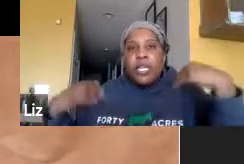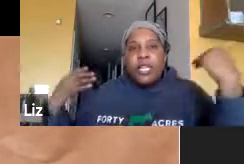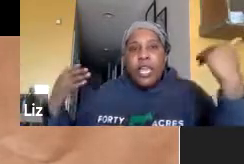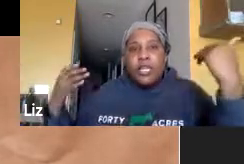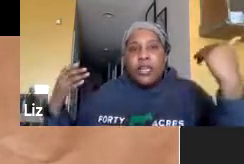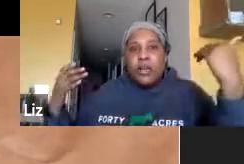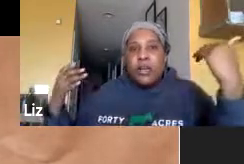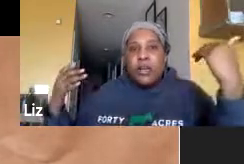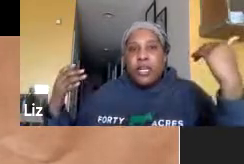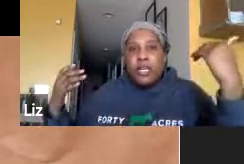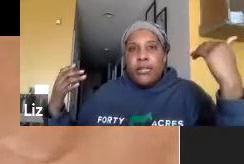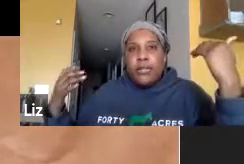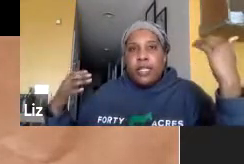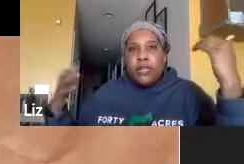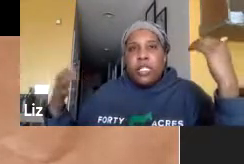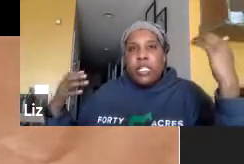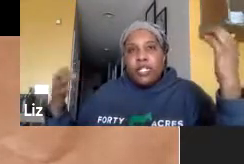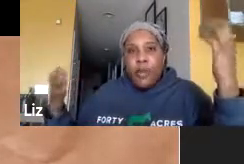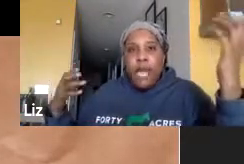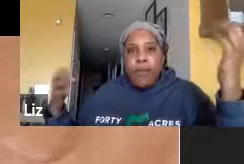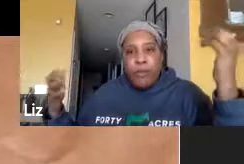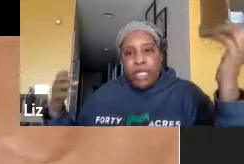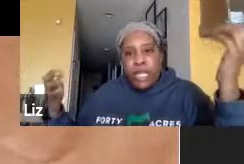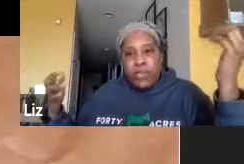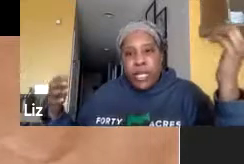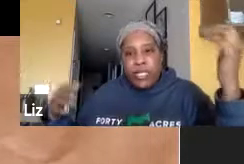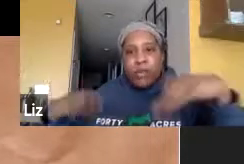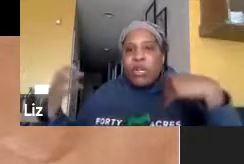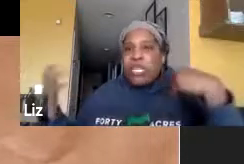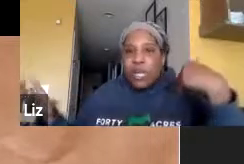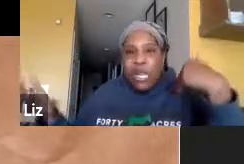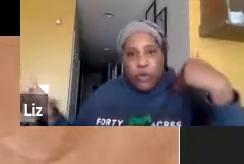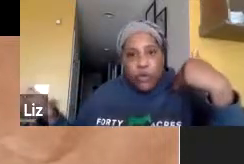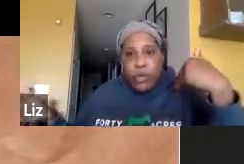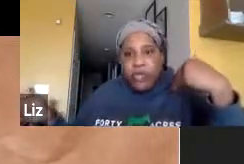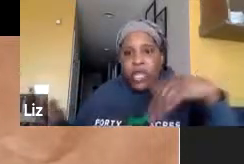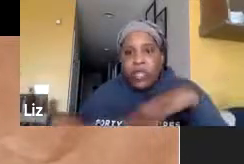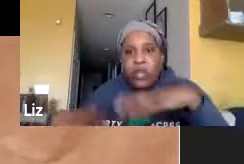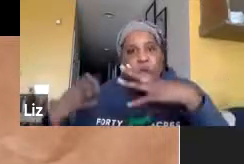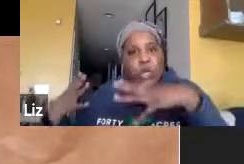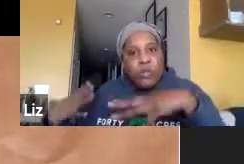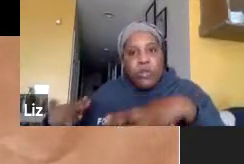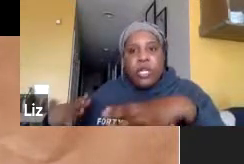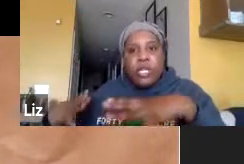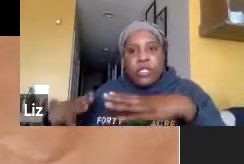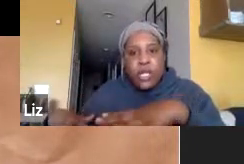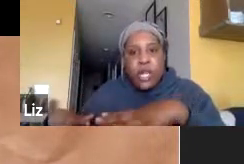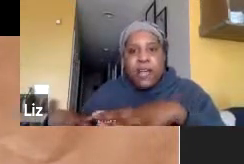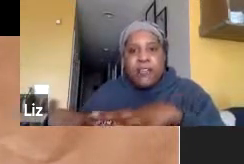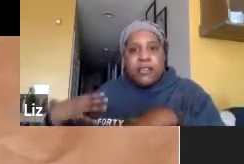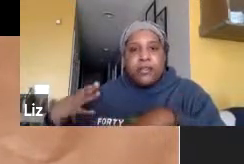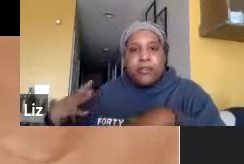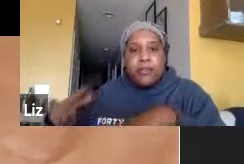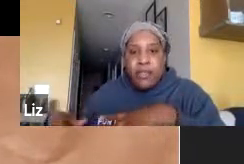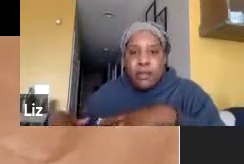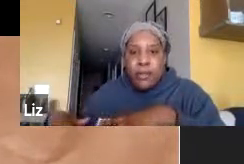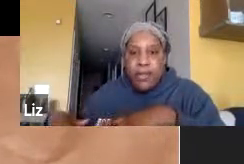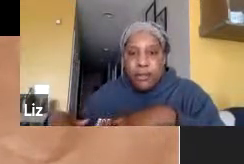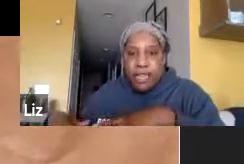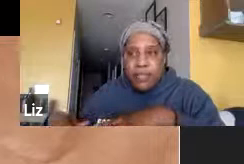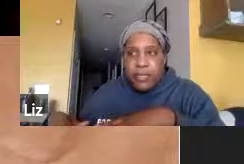containers that are converted into pop-up retail space. So we rented one out for a month at the corner of Chicago Avenue